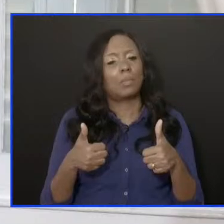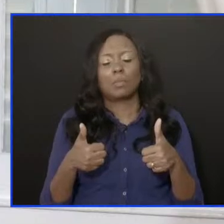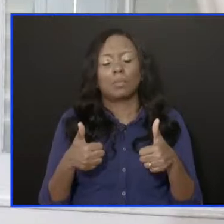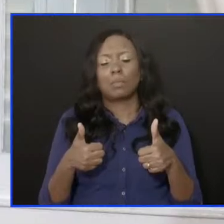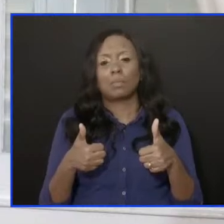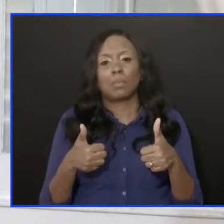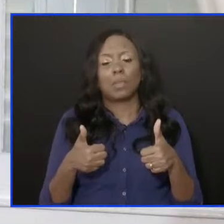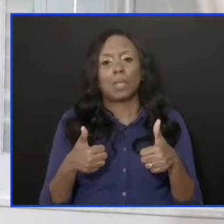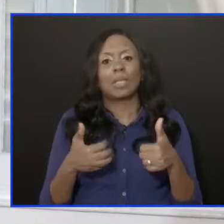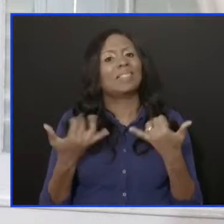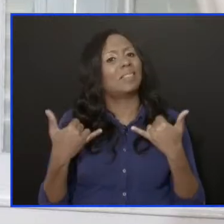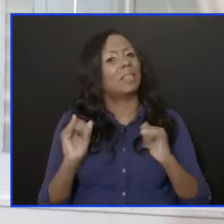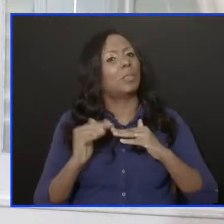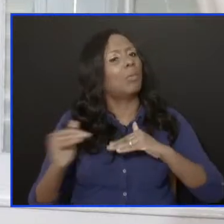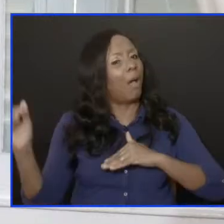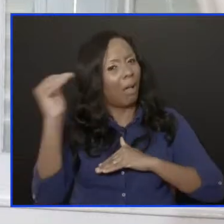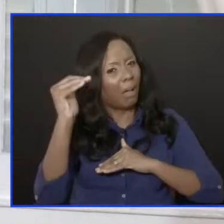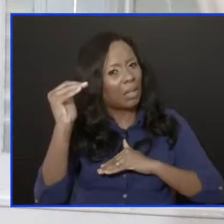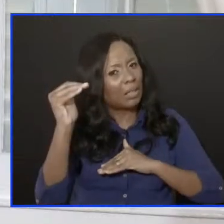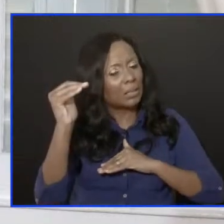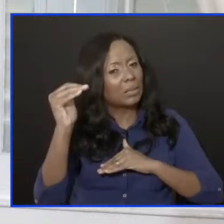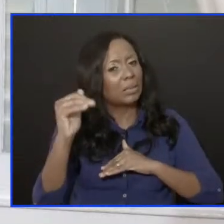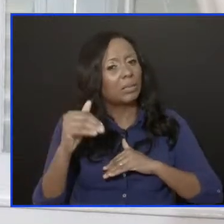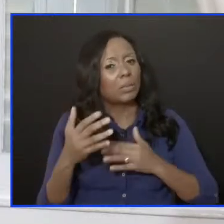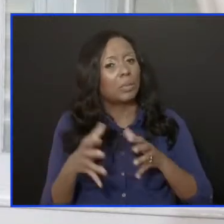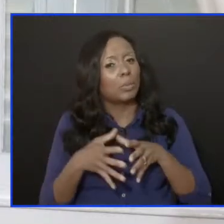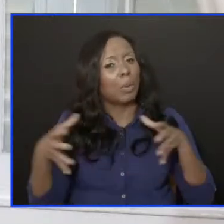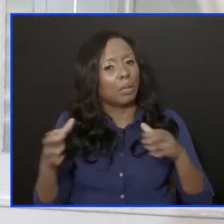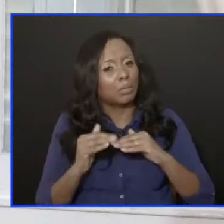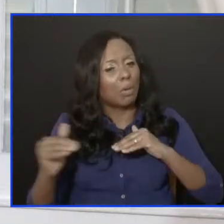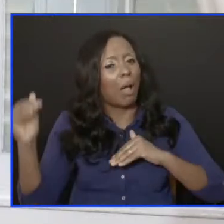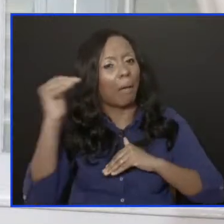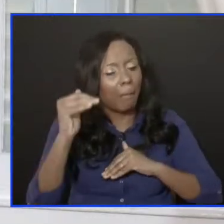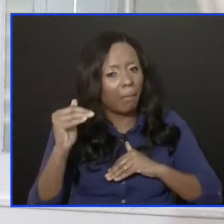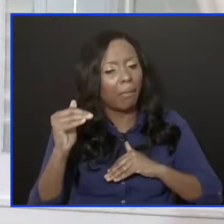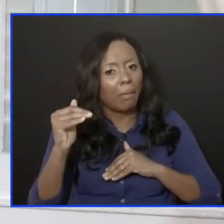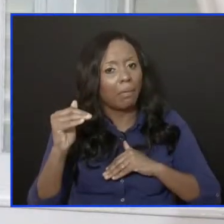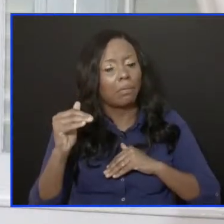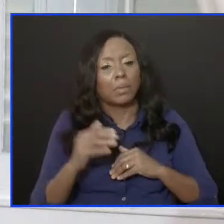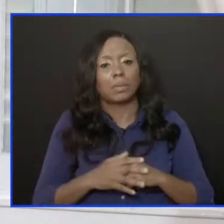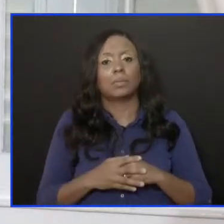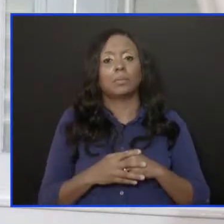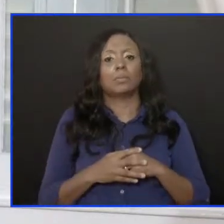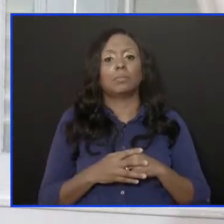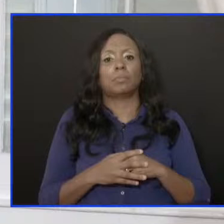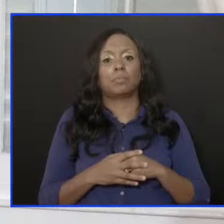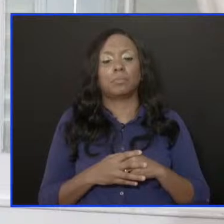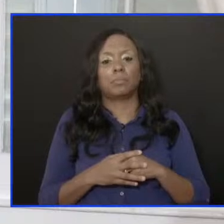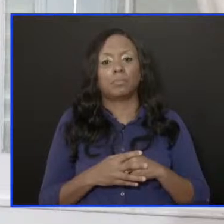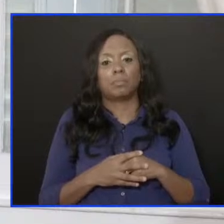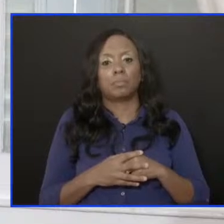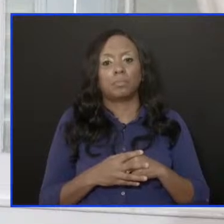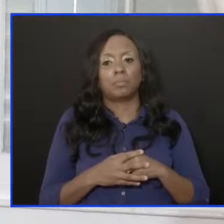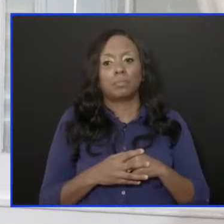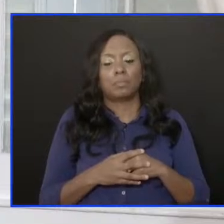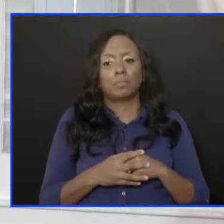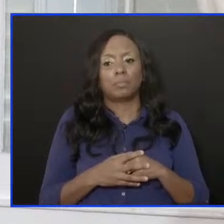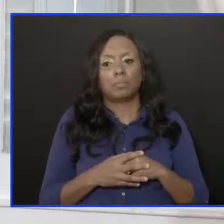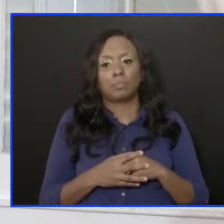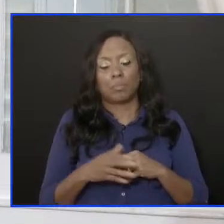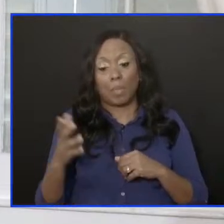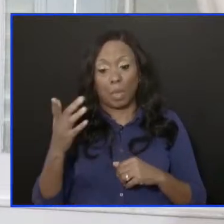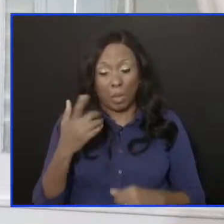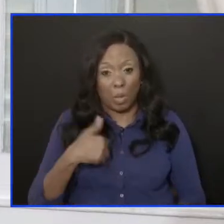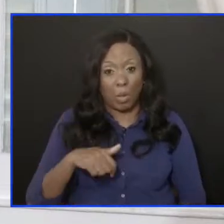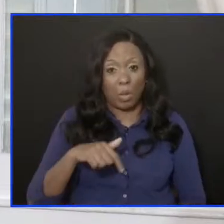too high. However, all of the thresholds that we have established in the past, those